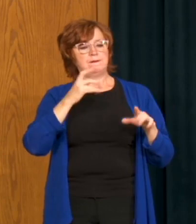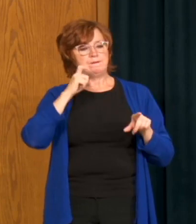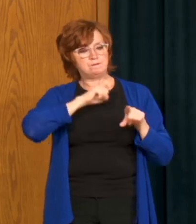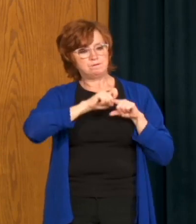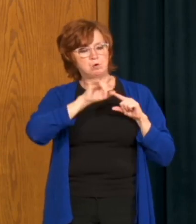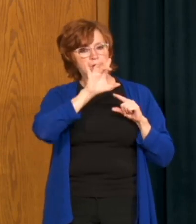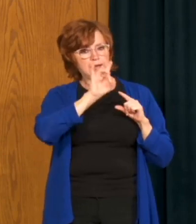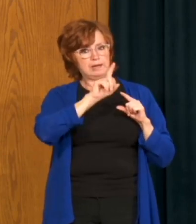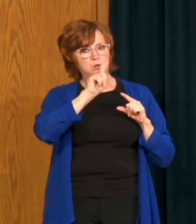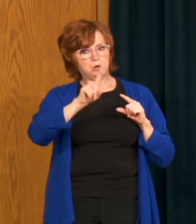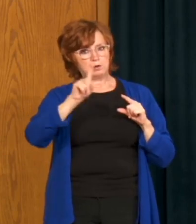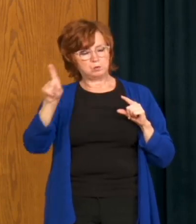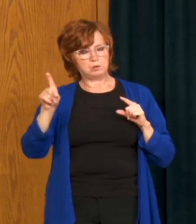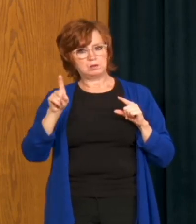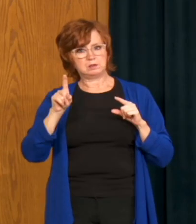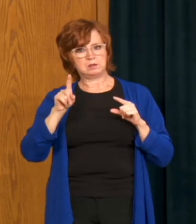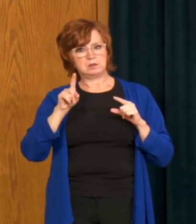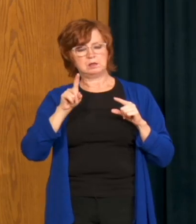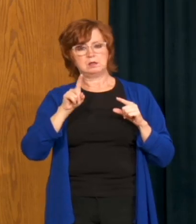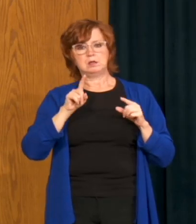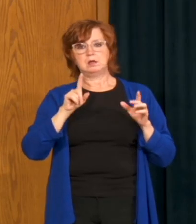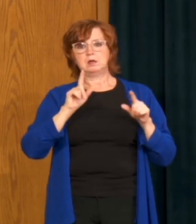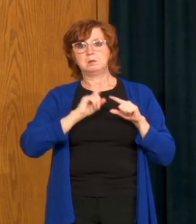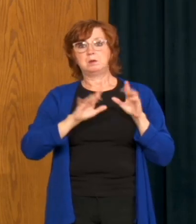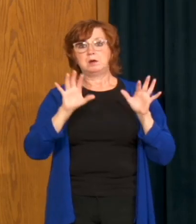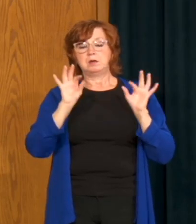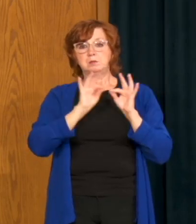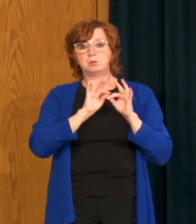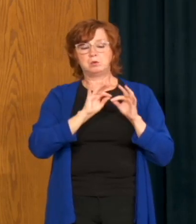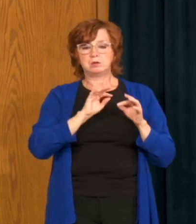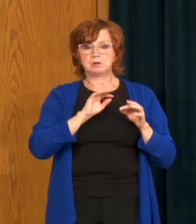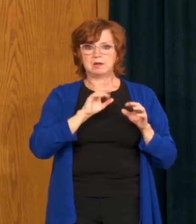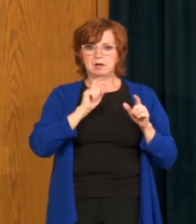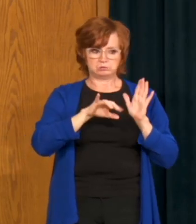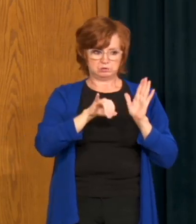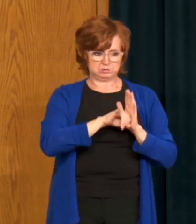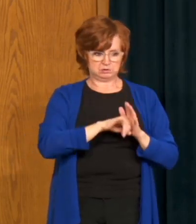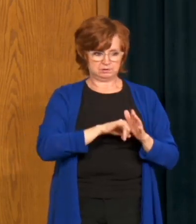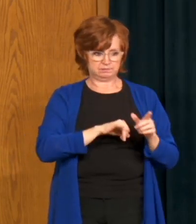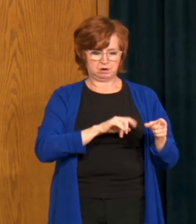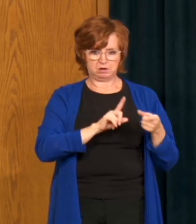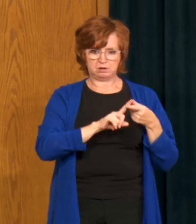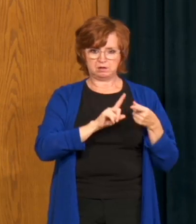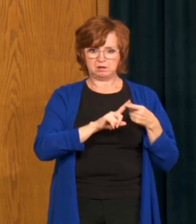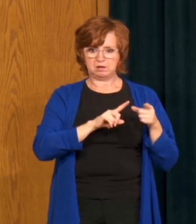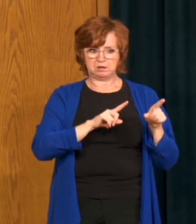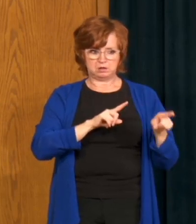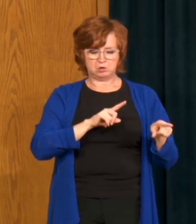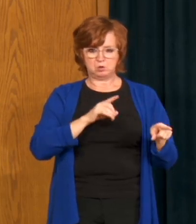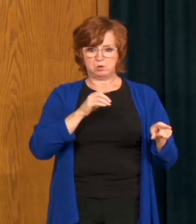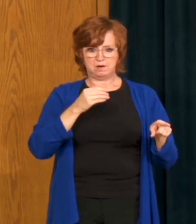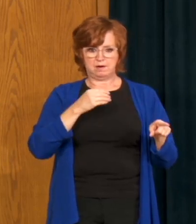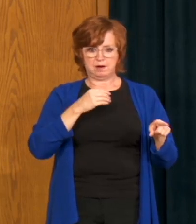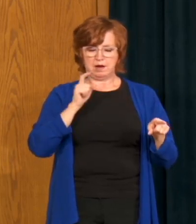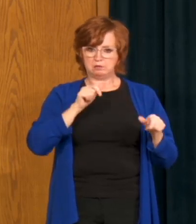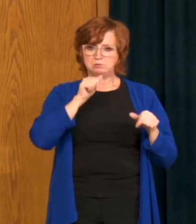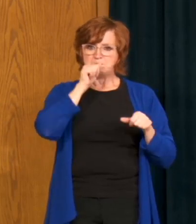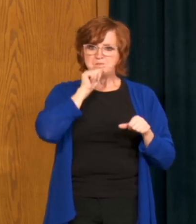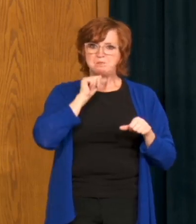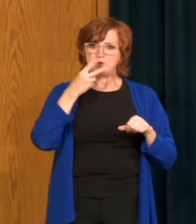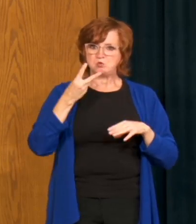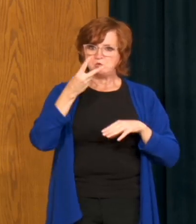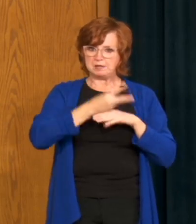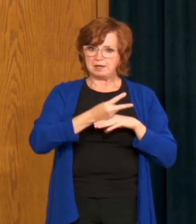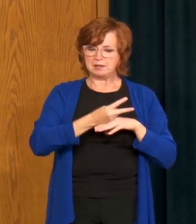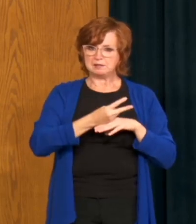days, because if you get symptoms, it may be COVID, it may be something else, but your test is more likely to be a true positive if you wait for a couple